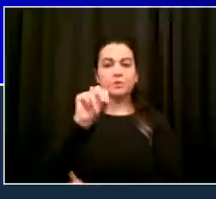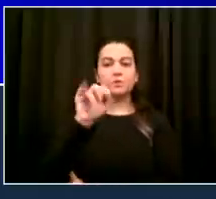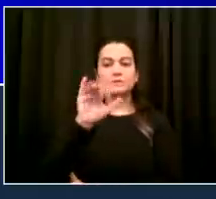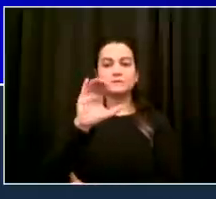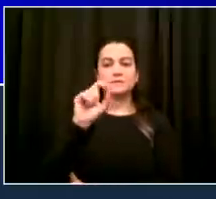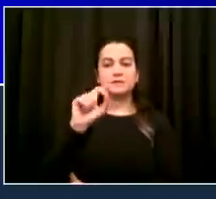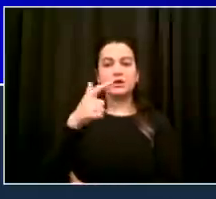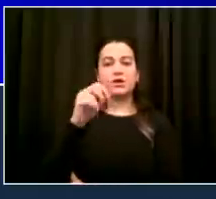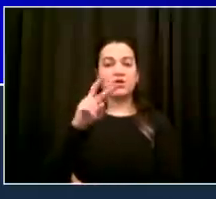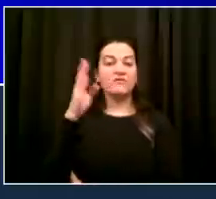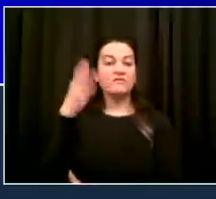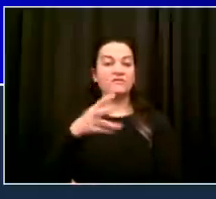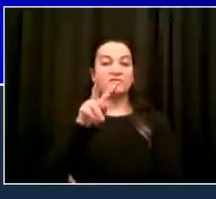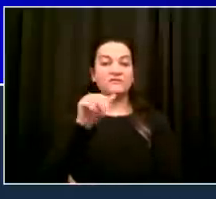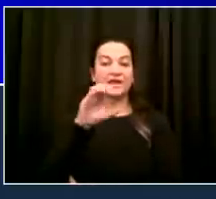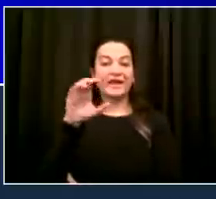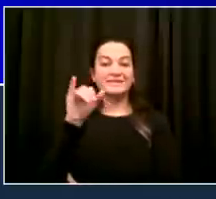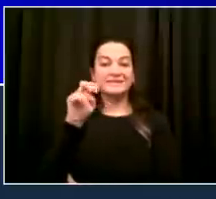877-VAX-4NYC,